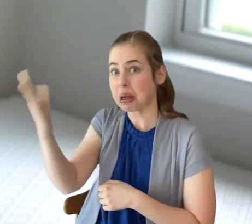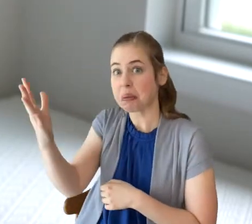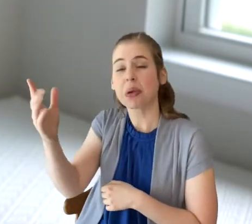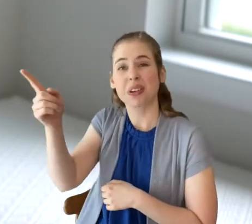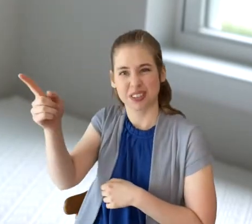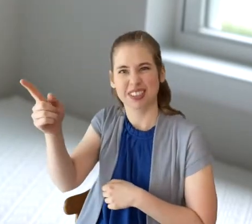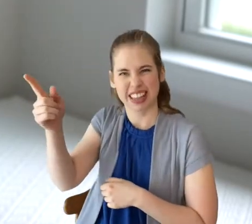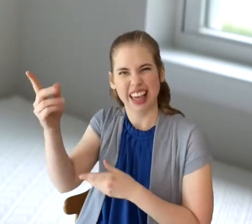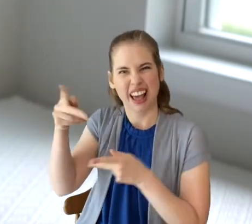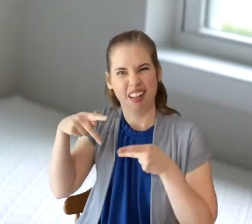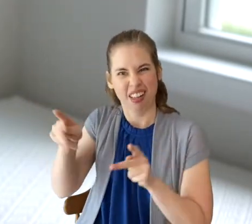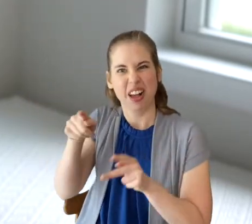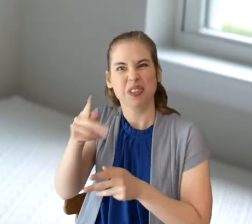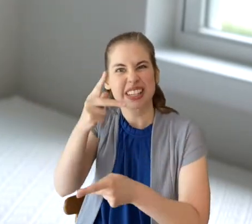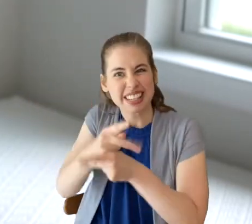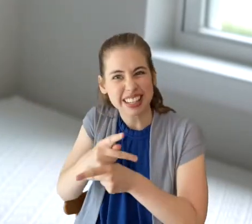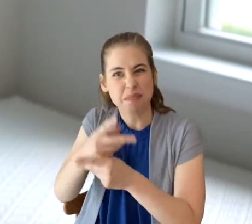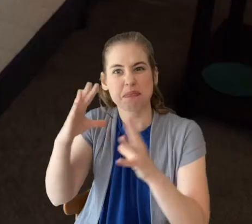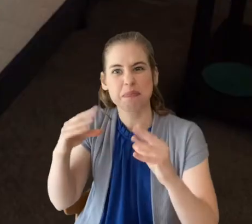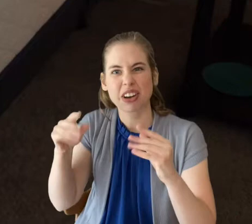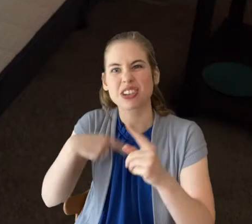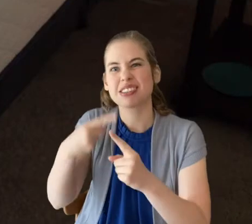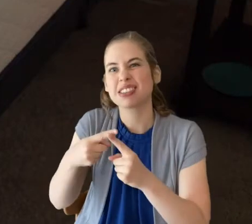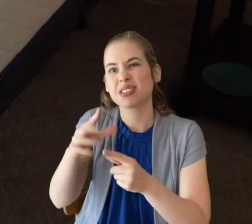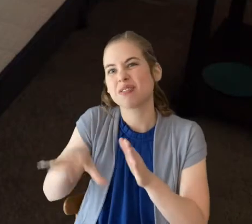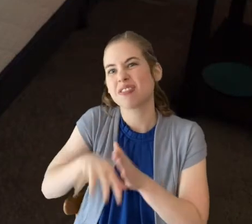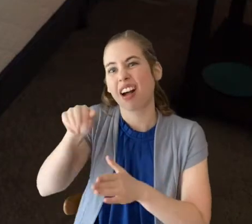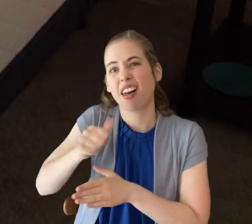a bed to replace it with. That's pretty unique.